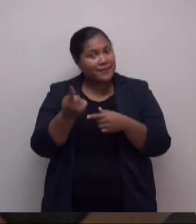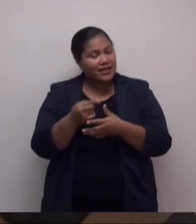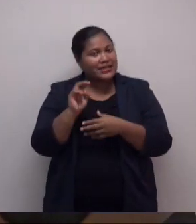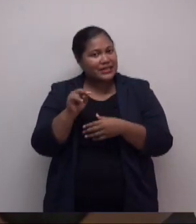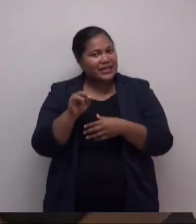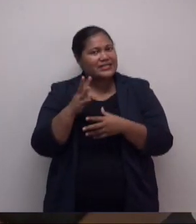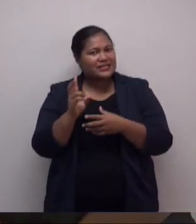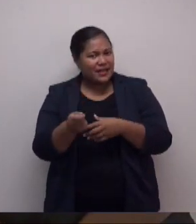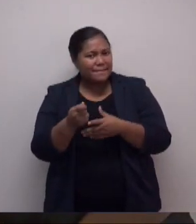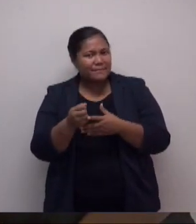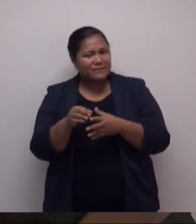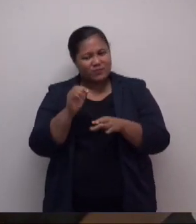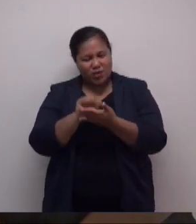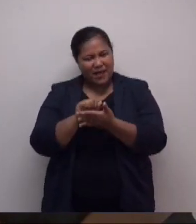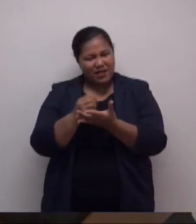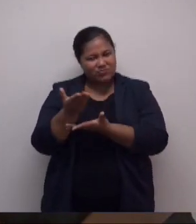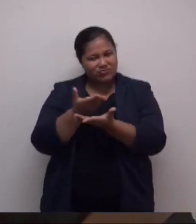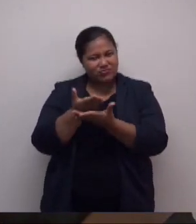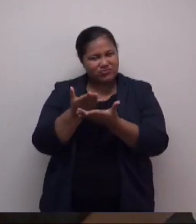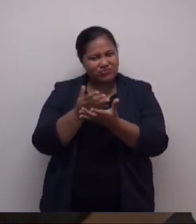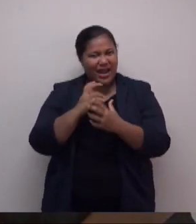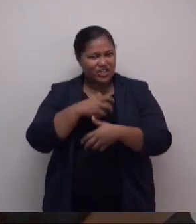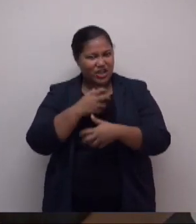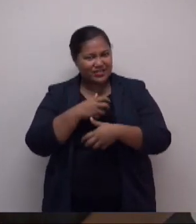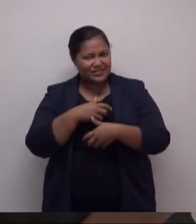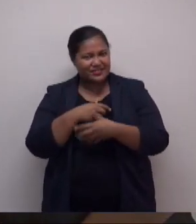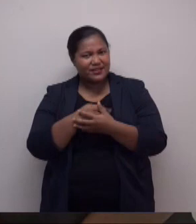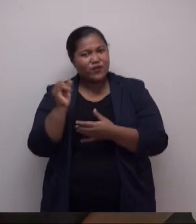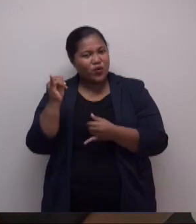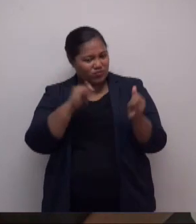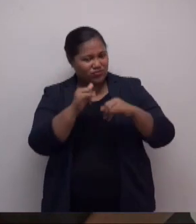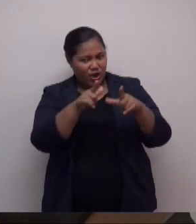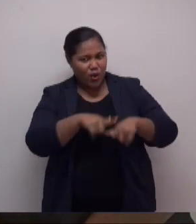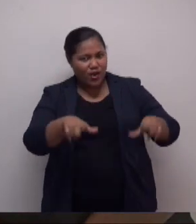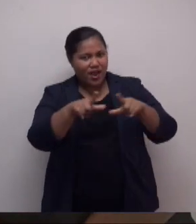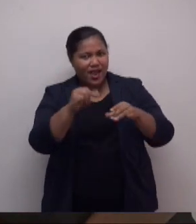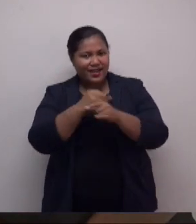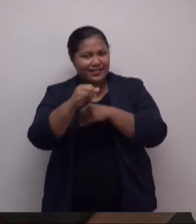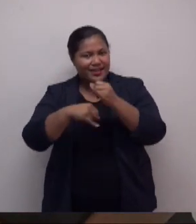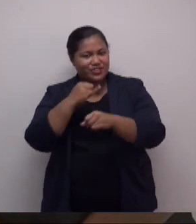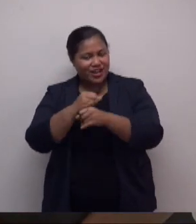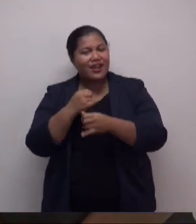some significant logistical adjustments domestically and internationally.